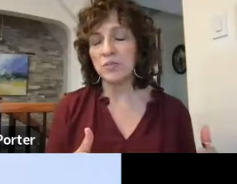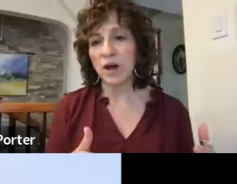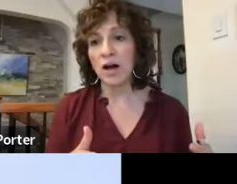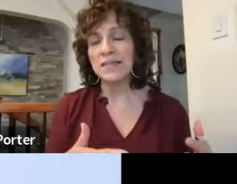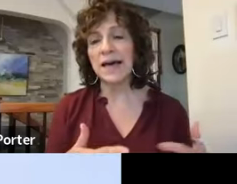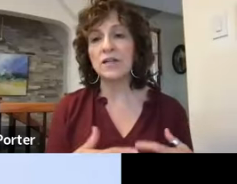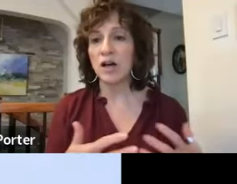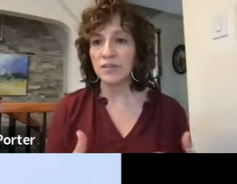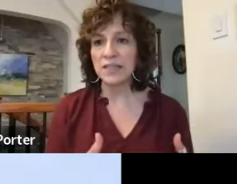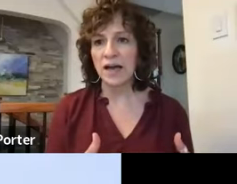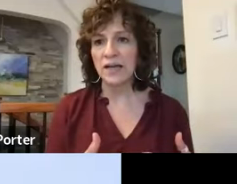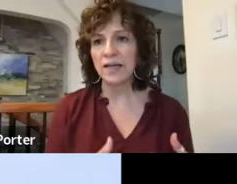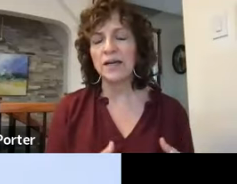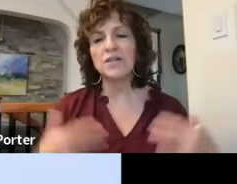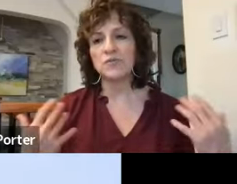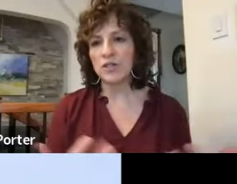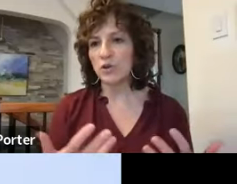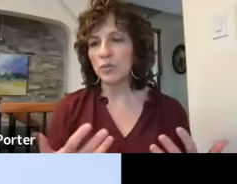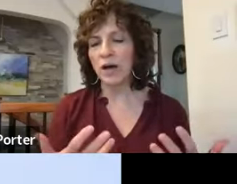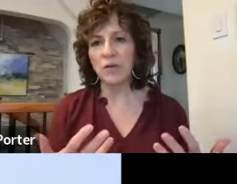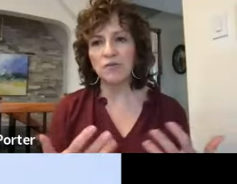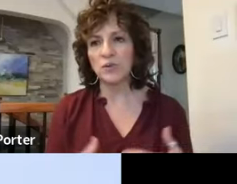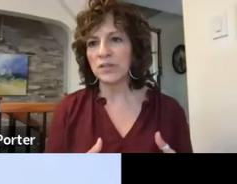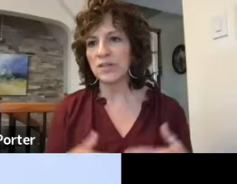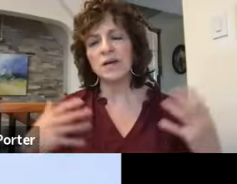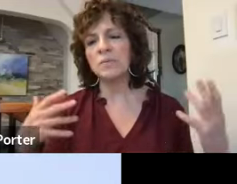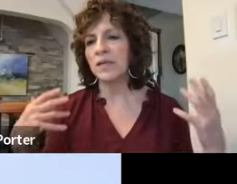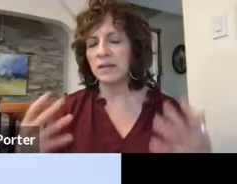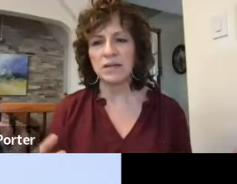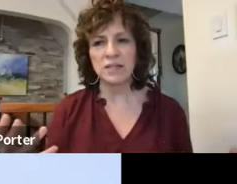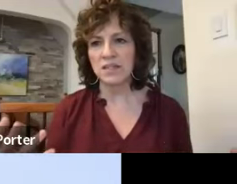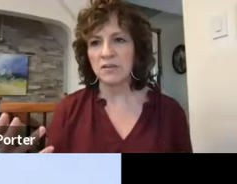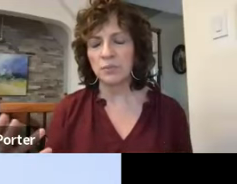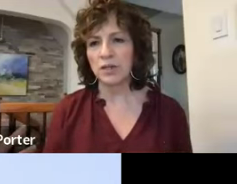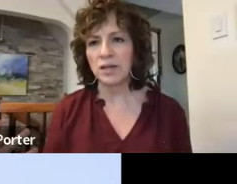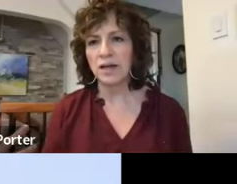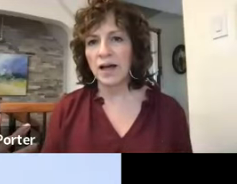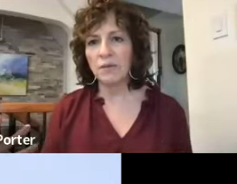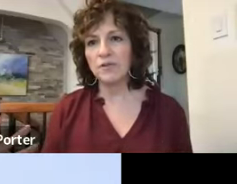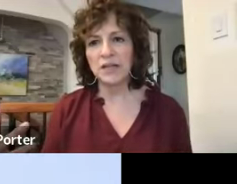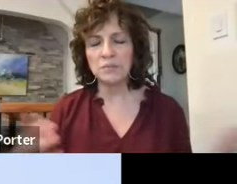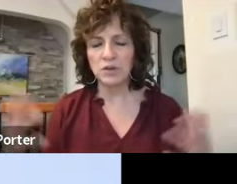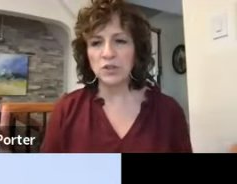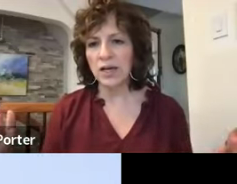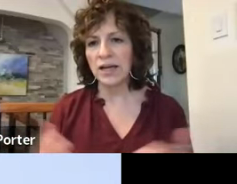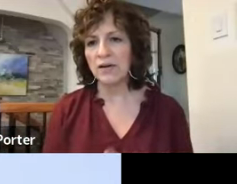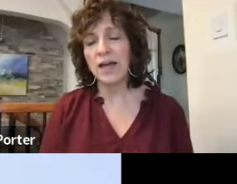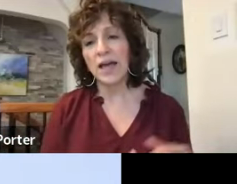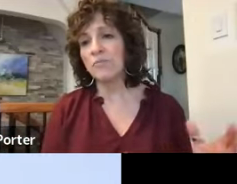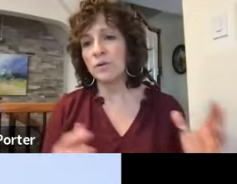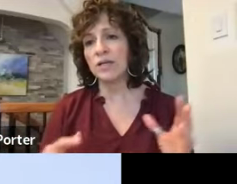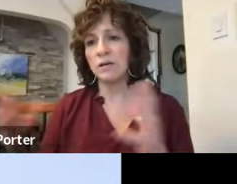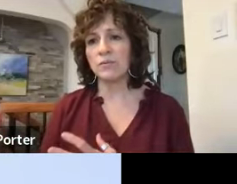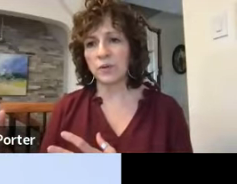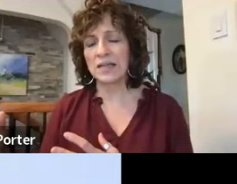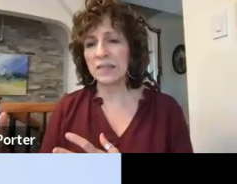cannabis use because he had a lot of anxiety. His friends told him how helpful it was to them, and it just sounded pretty helpful to him. So he tried it out,